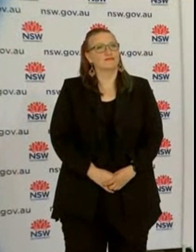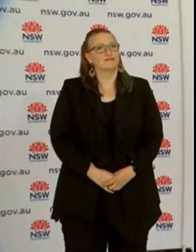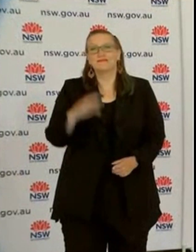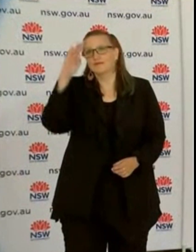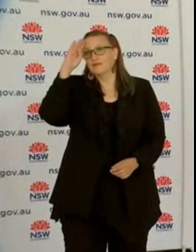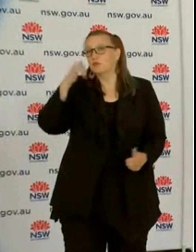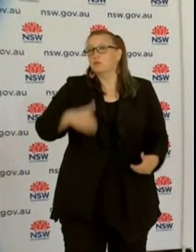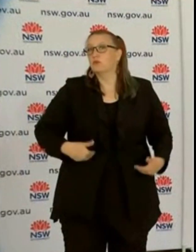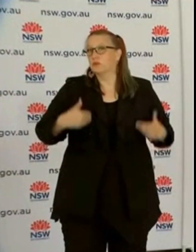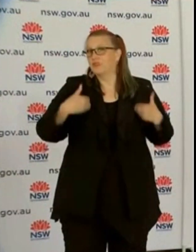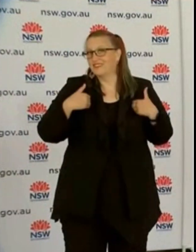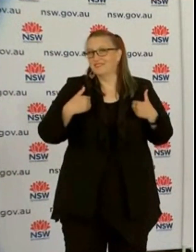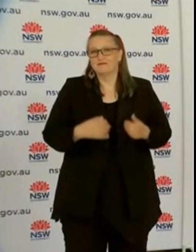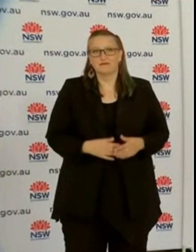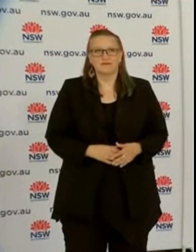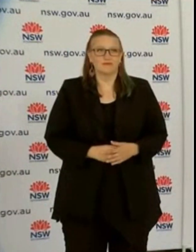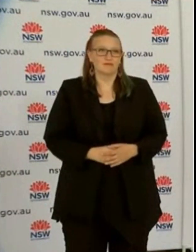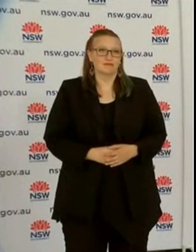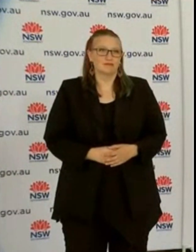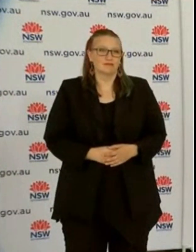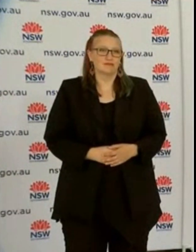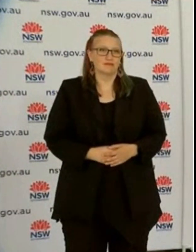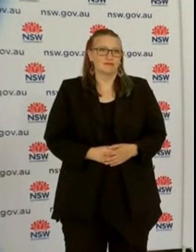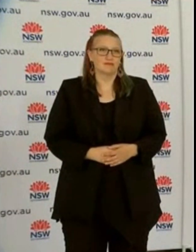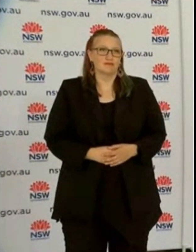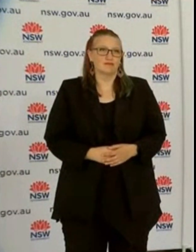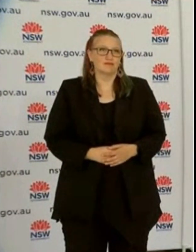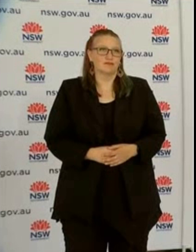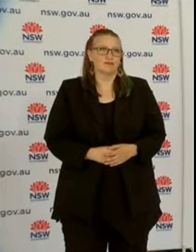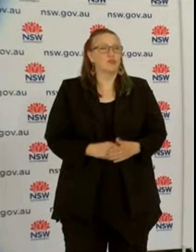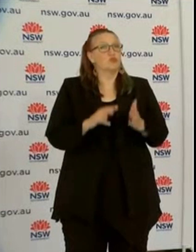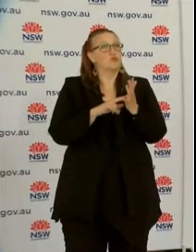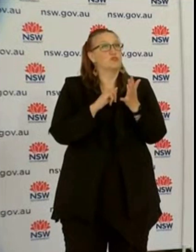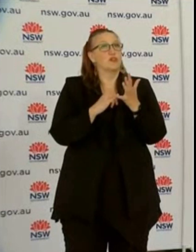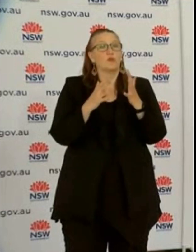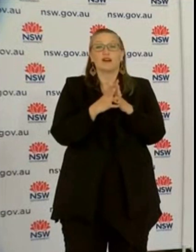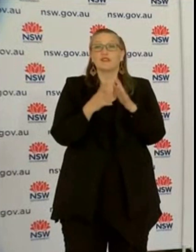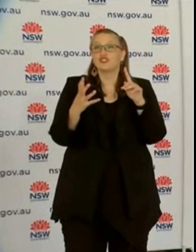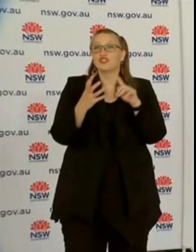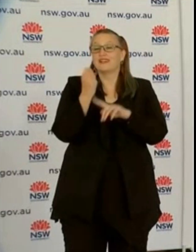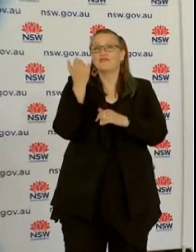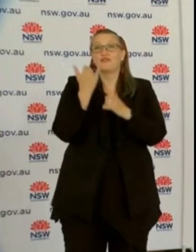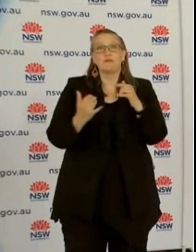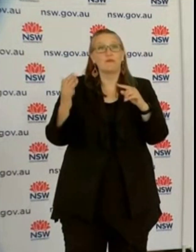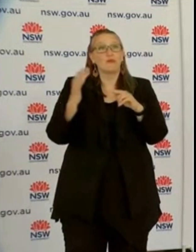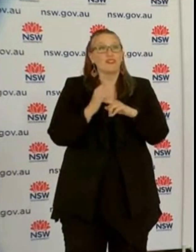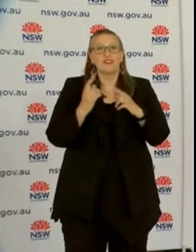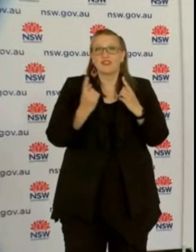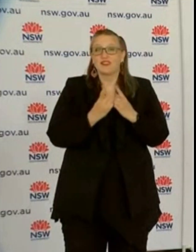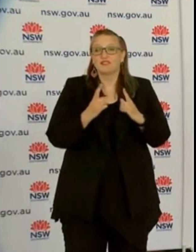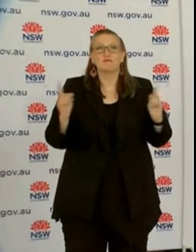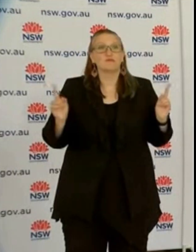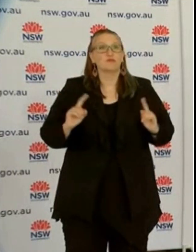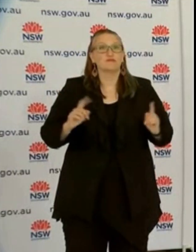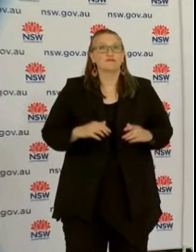Good morning, everybody. Pleasingly, New South Wales has satisfied another important hurdle. 75% of our state